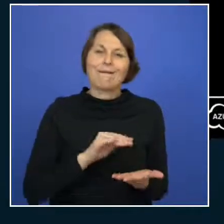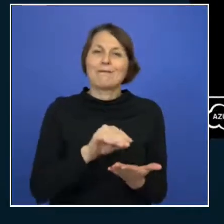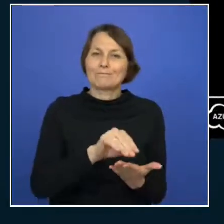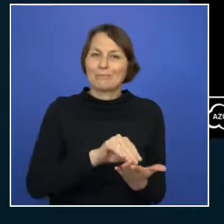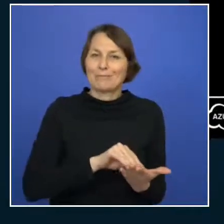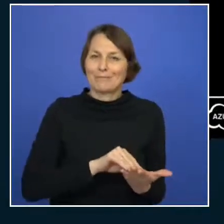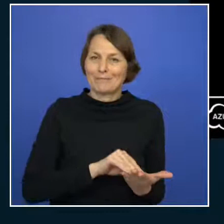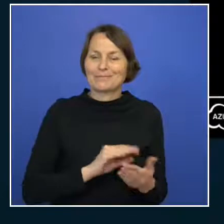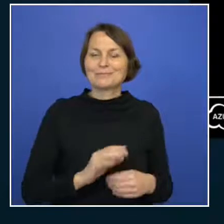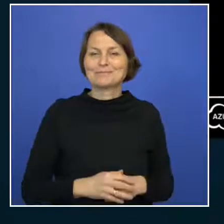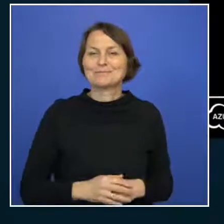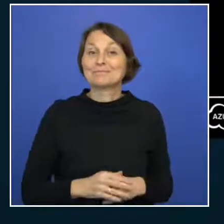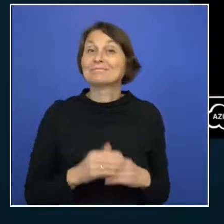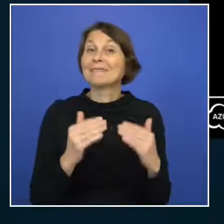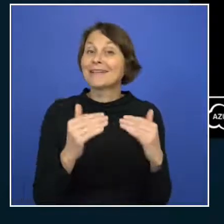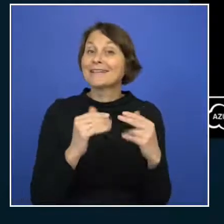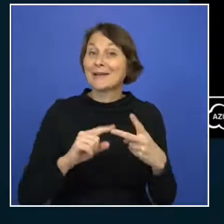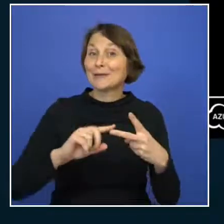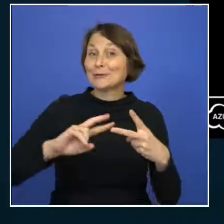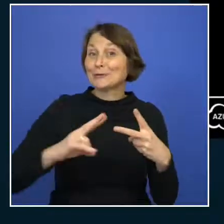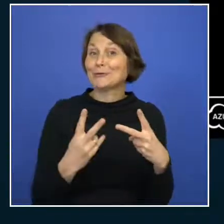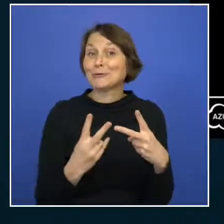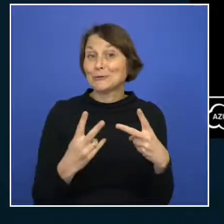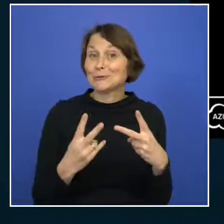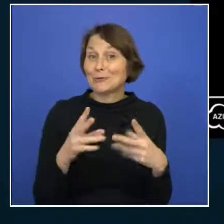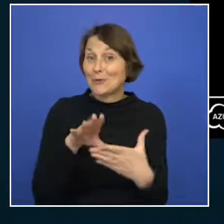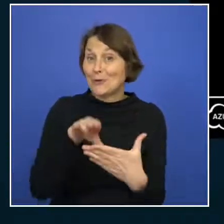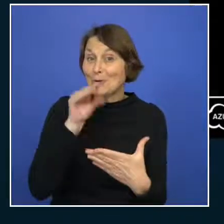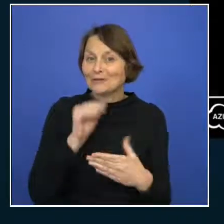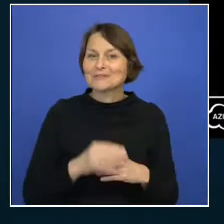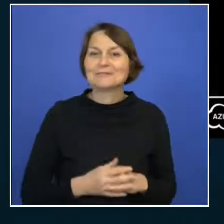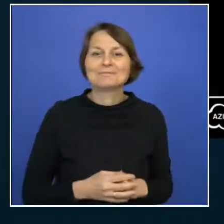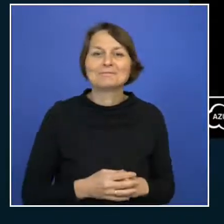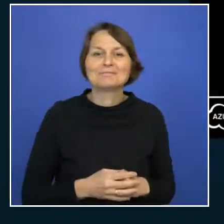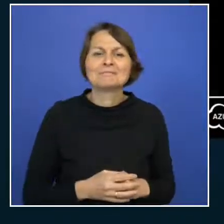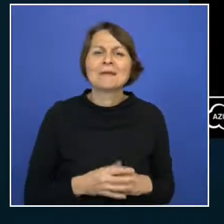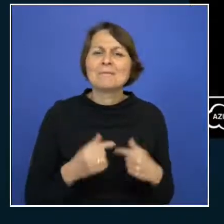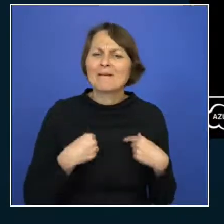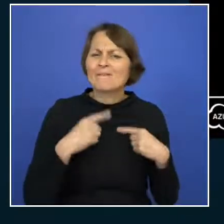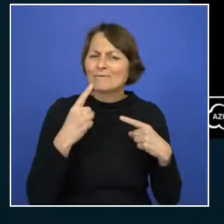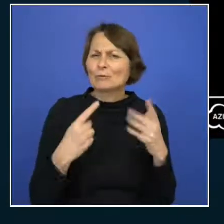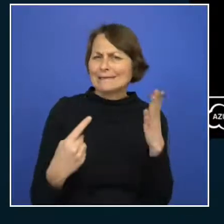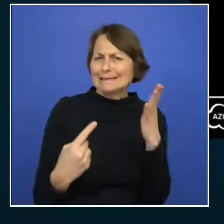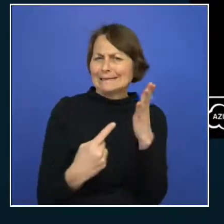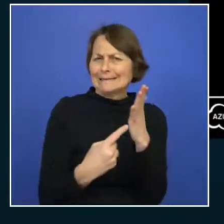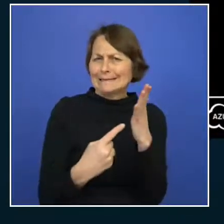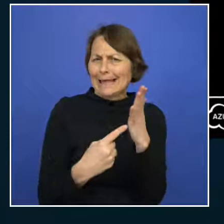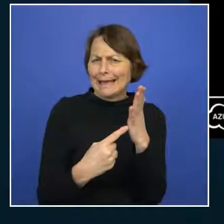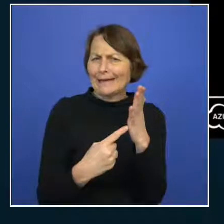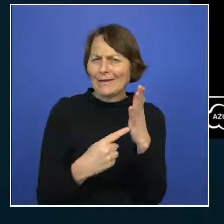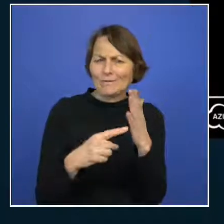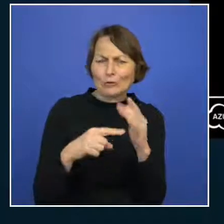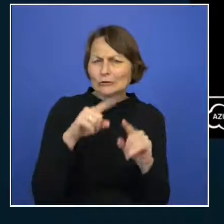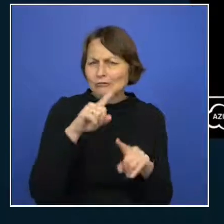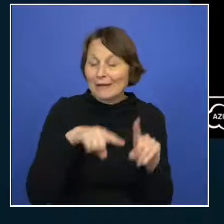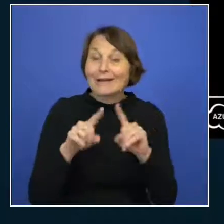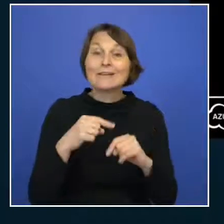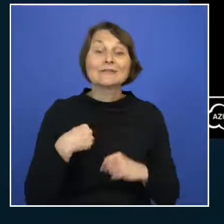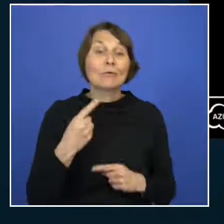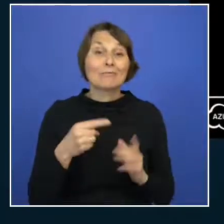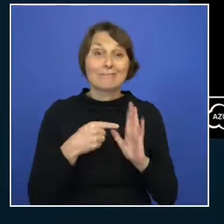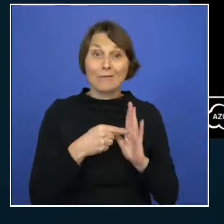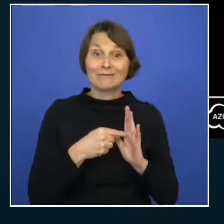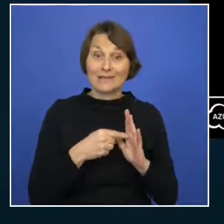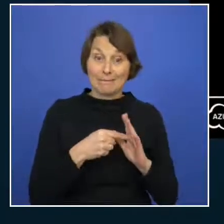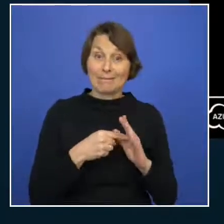that we need to fix technical debt first, which means that we don't want to bring the bugs into the cloud. So